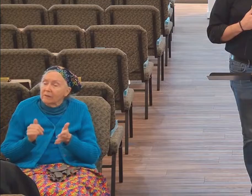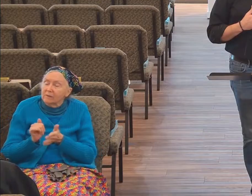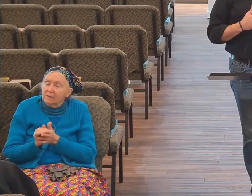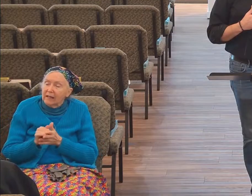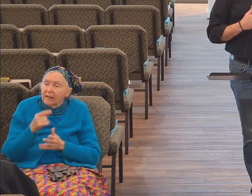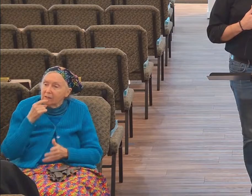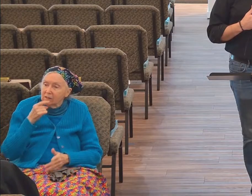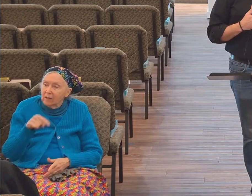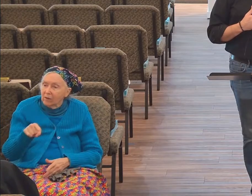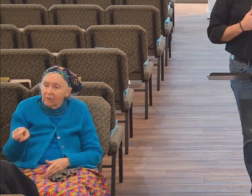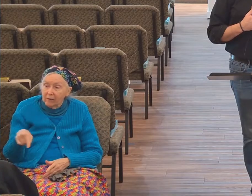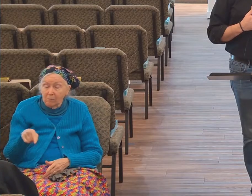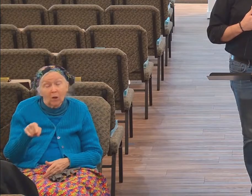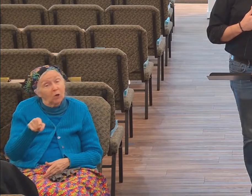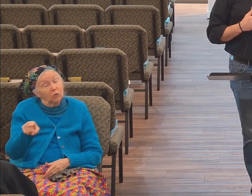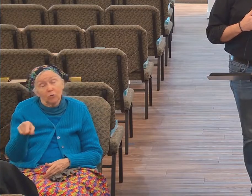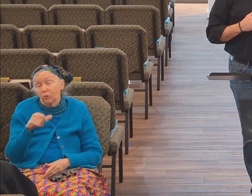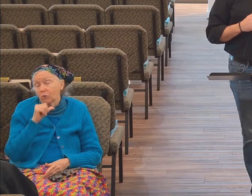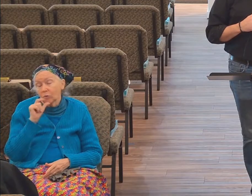You're not alone.